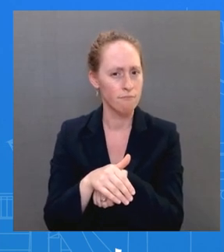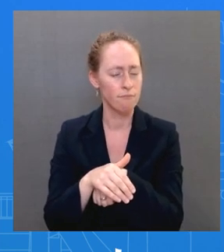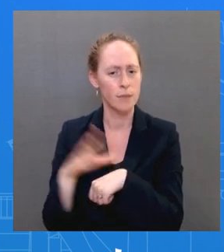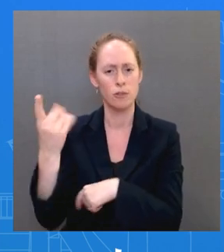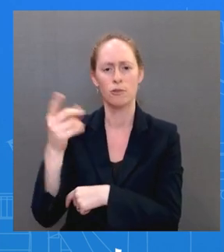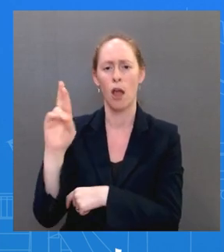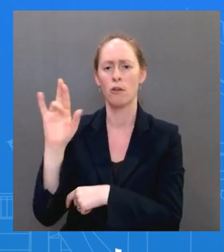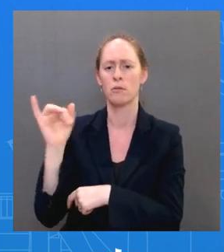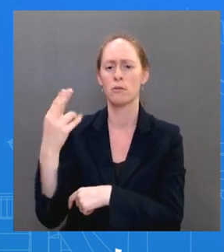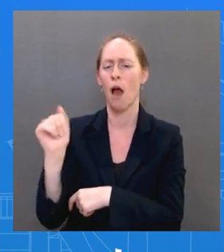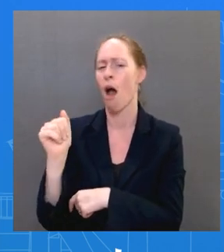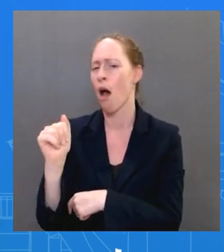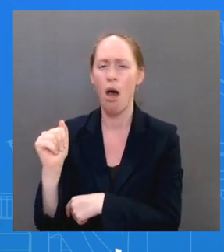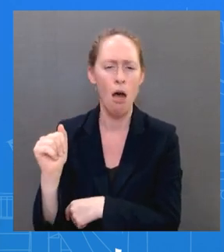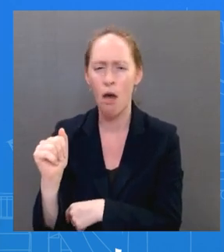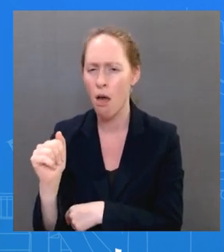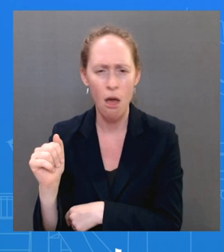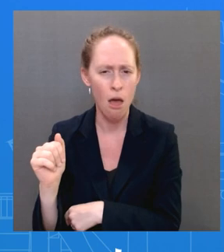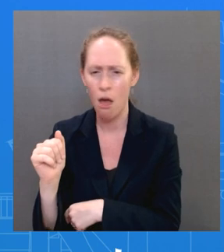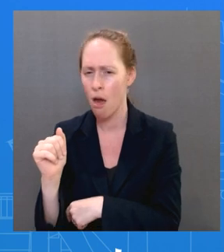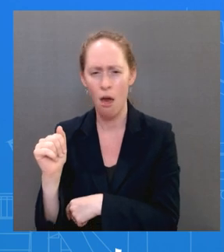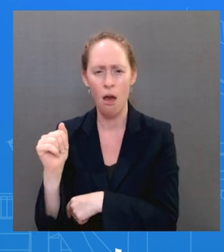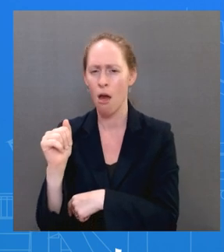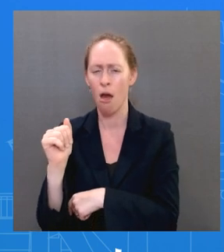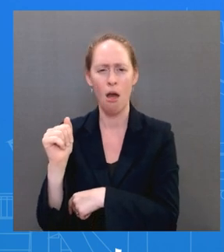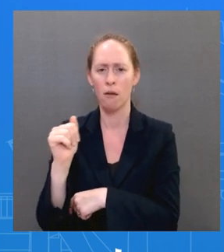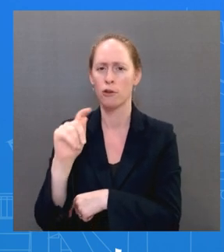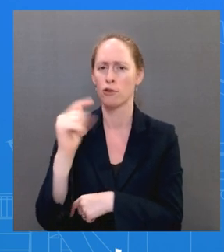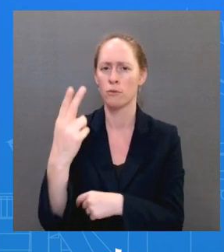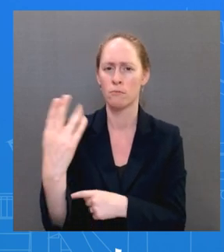symptoms actually start? Yep. And I spoke to the president, and I asked